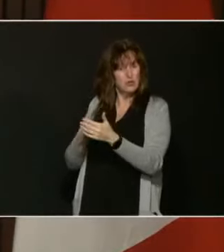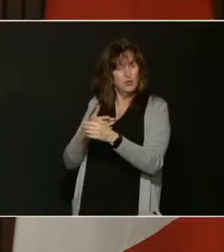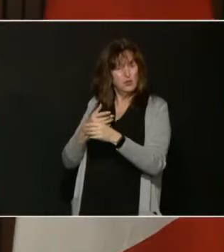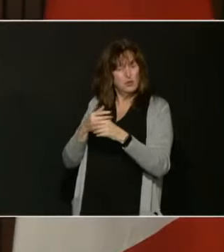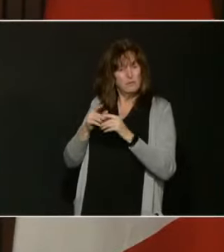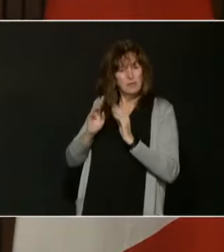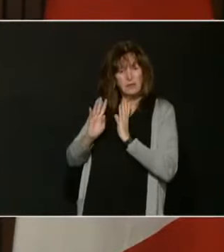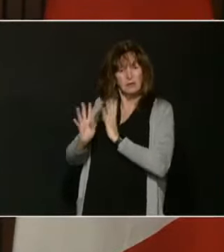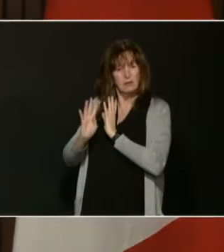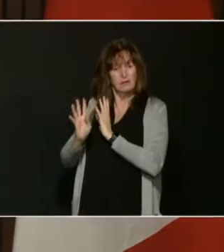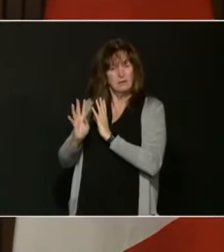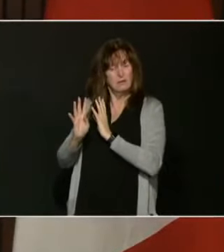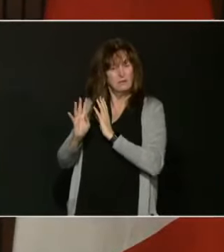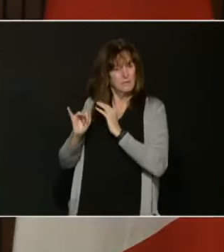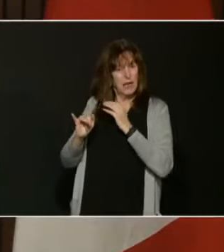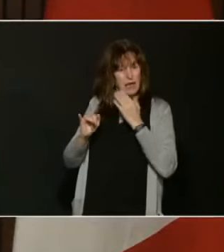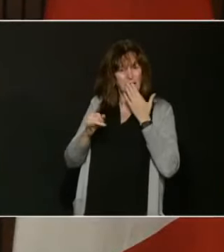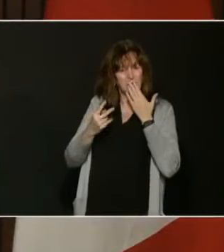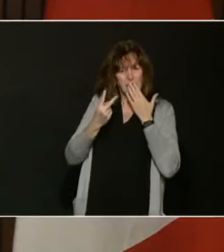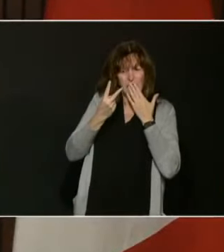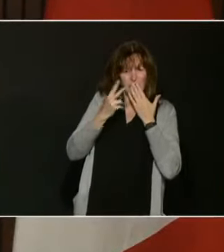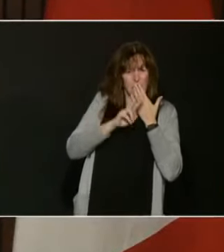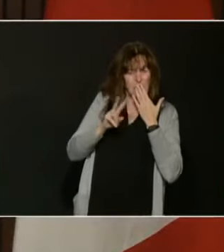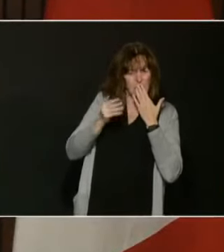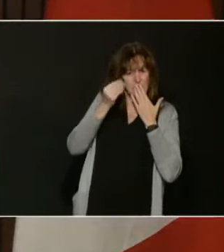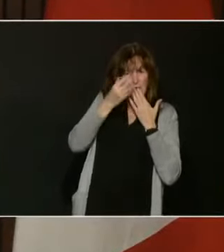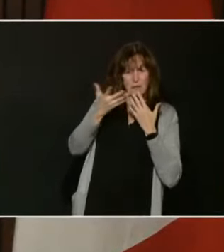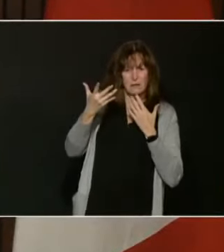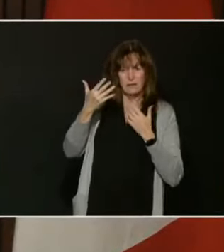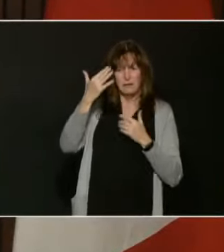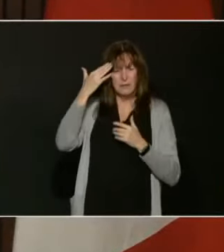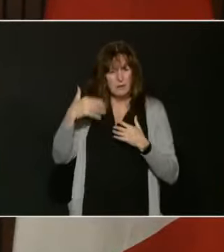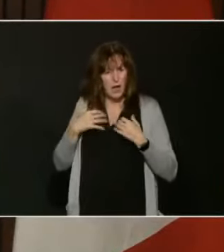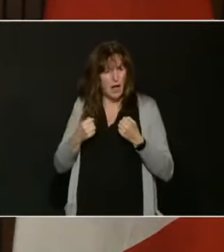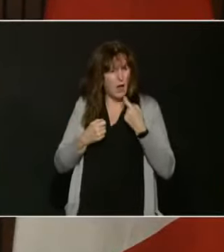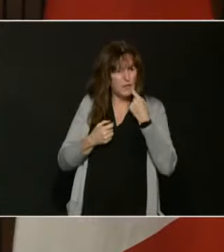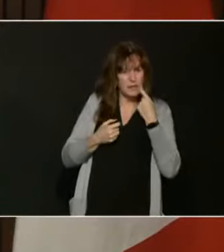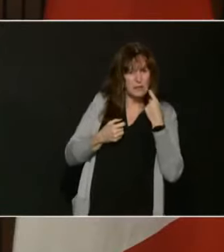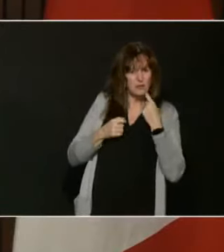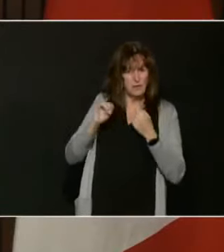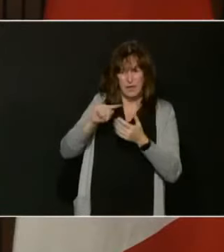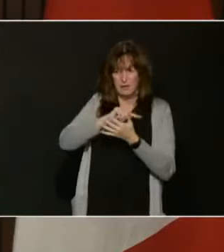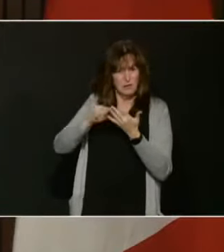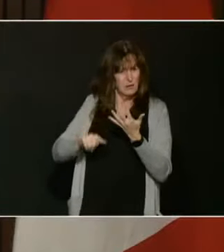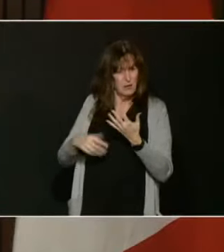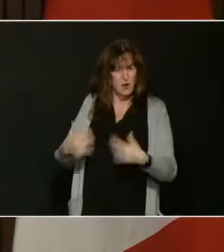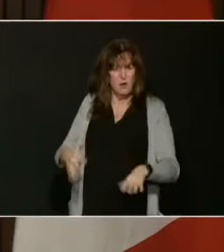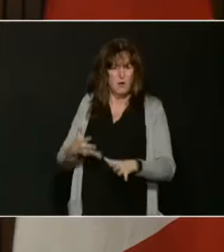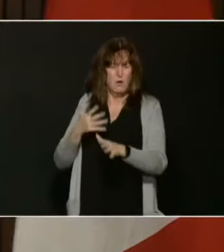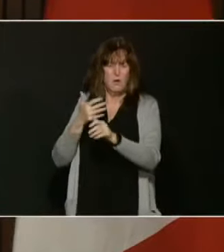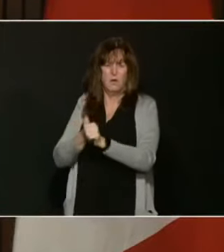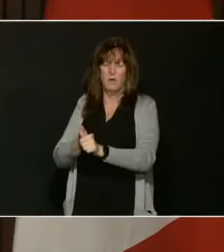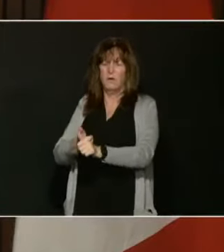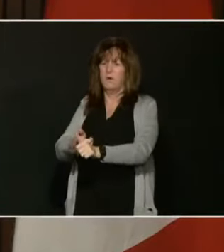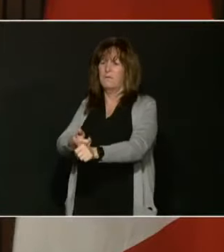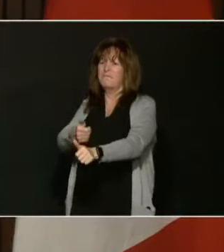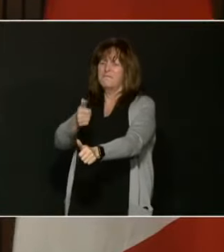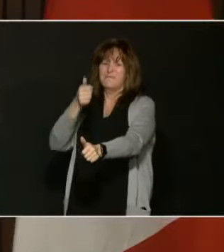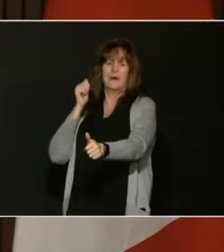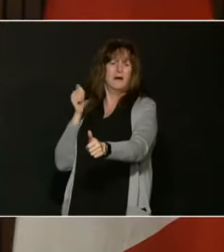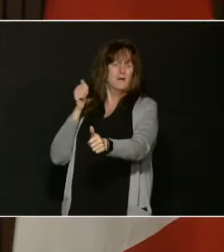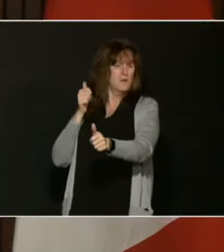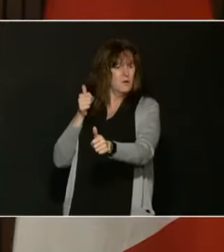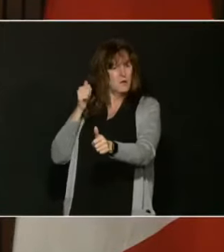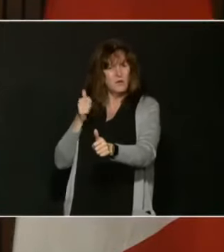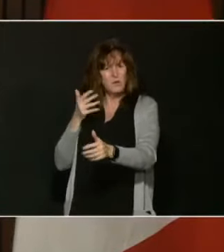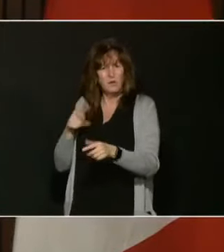briefings ago, it's true for mental health and addictions. This backlog reflects 2 distinct problems. The first, the amount of care that we've